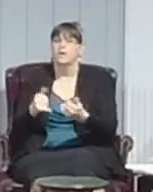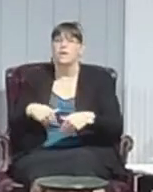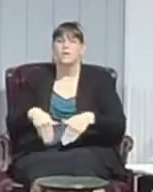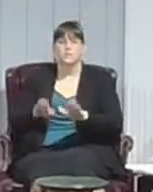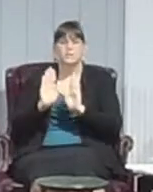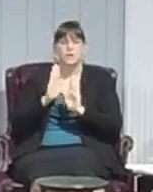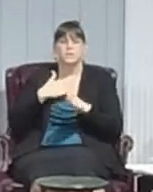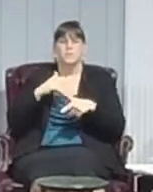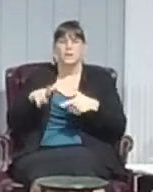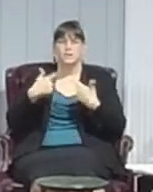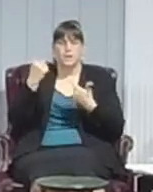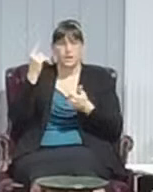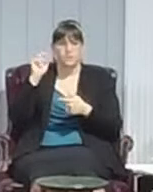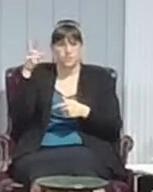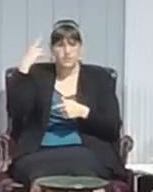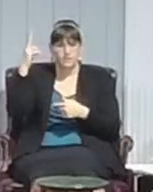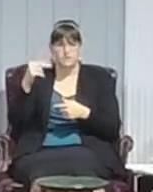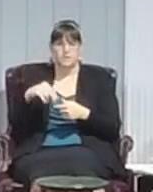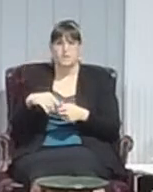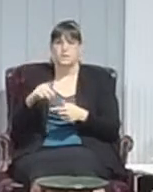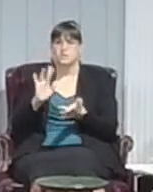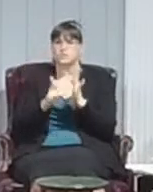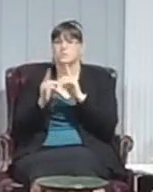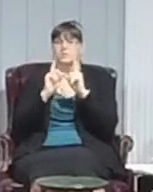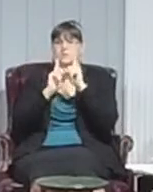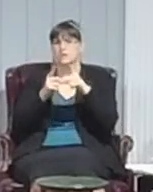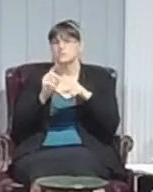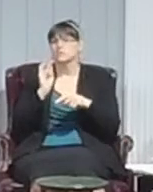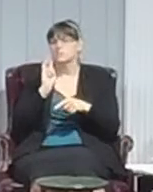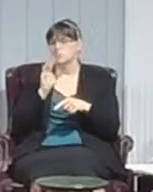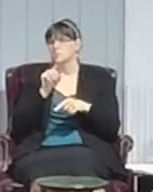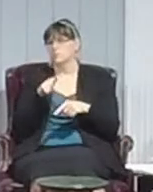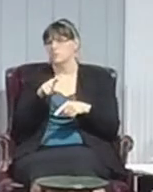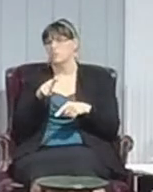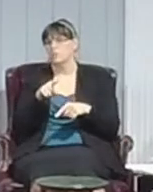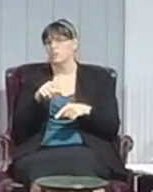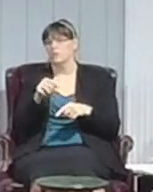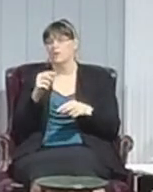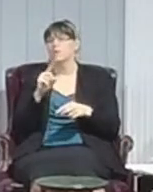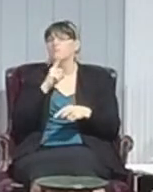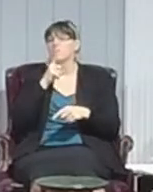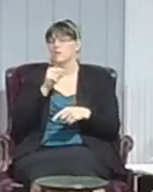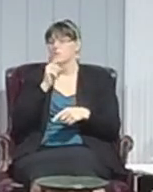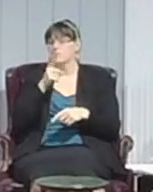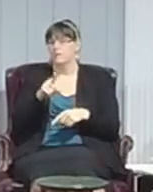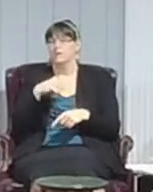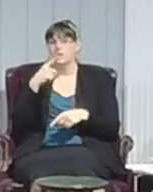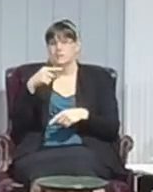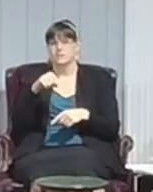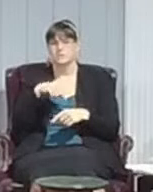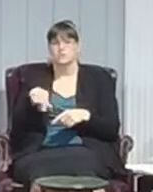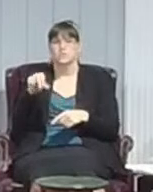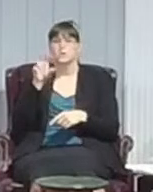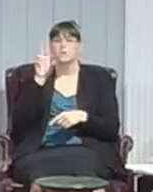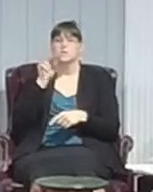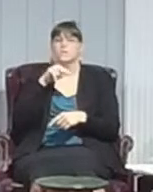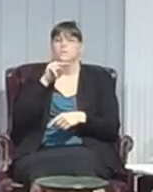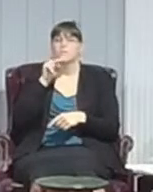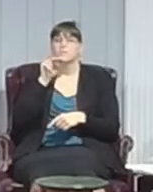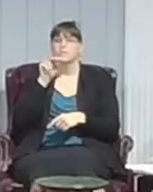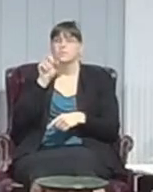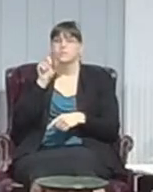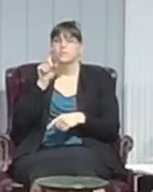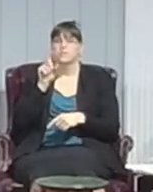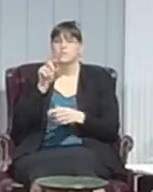sake. Jesus answered him, wilt thou lay down thy life for my sake? Verily, verily, I say unto thee, the cock shall not crow till thou